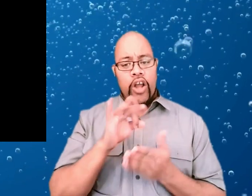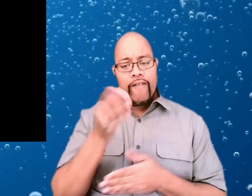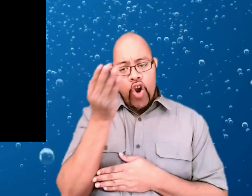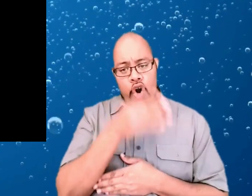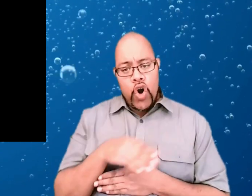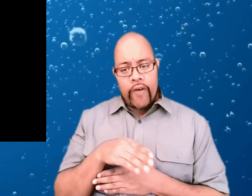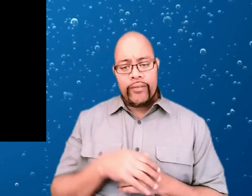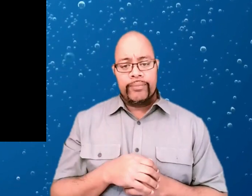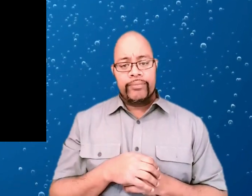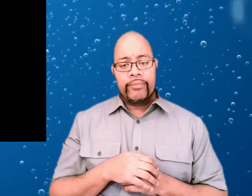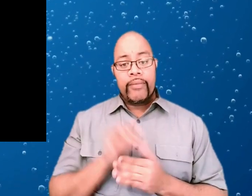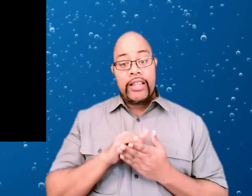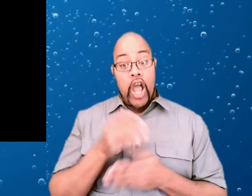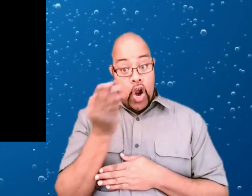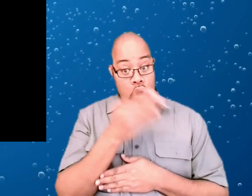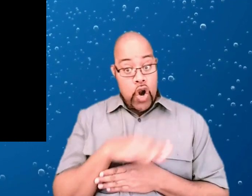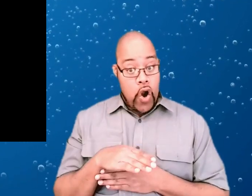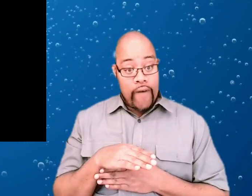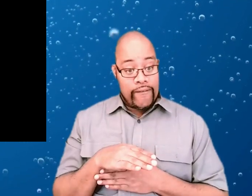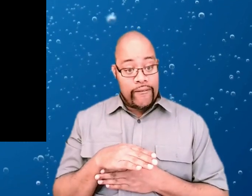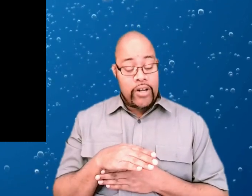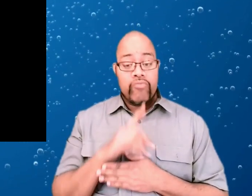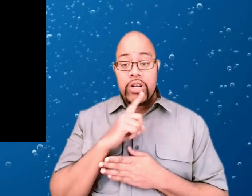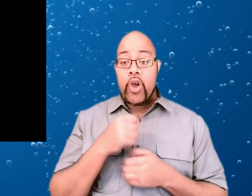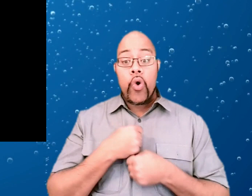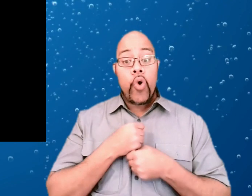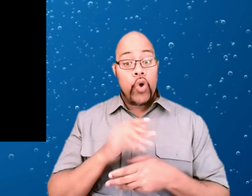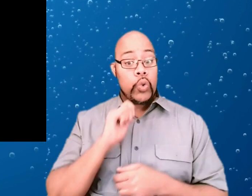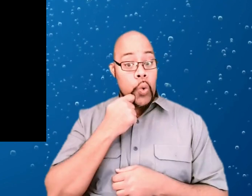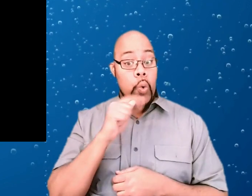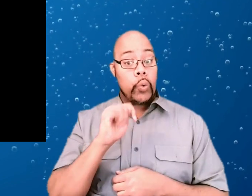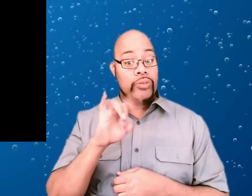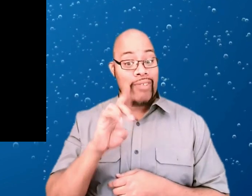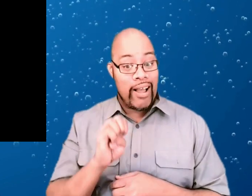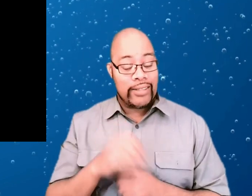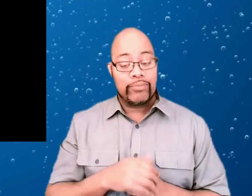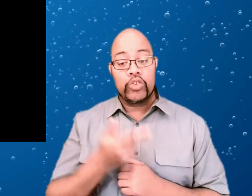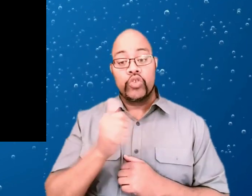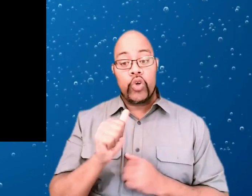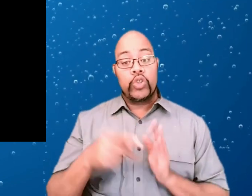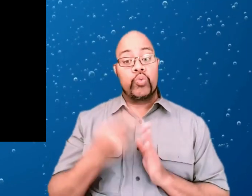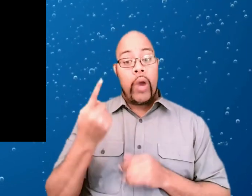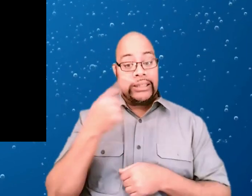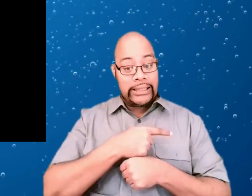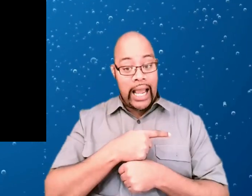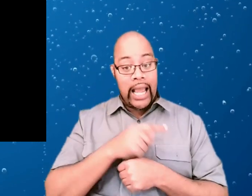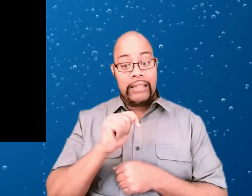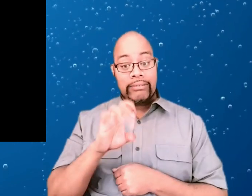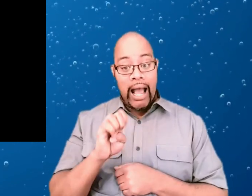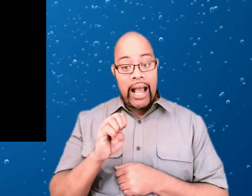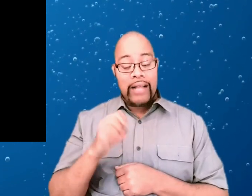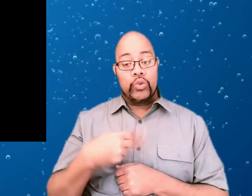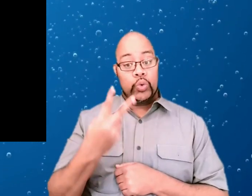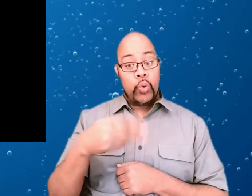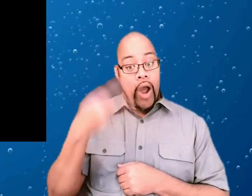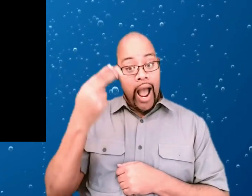center of the curve. Our deep curvature leads to some pretty cool tides. Georgia's semi-diurnal tides of